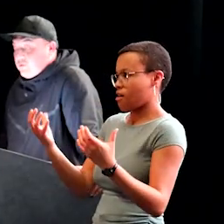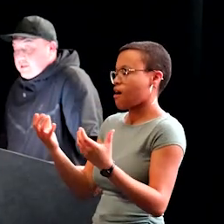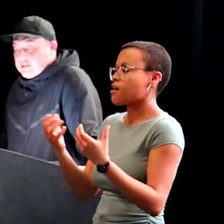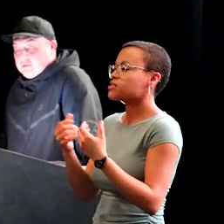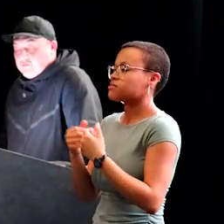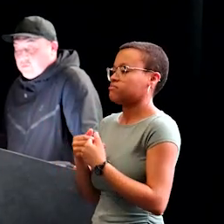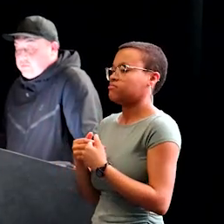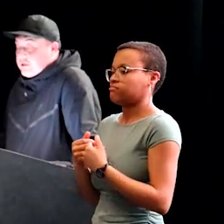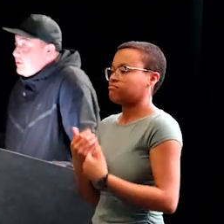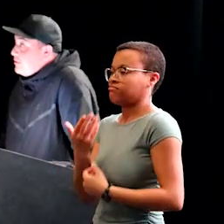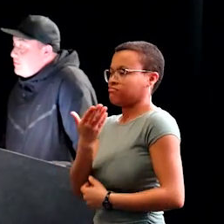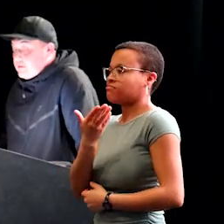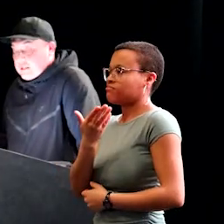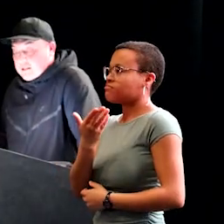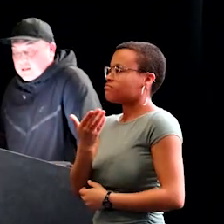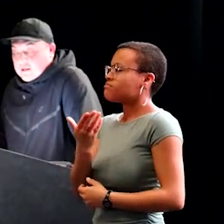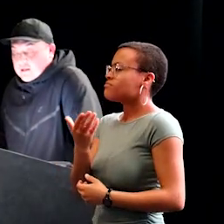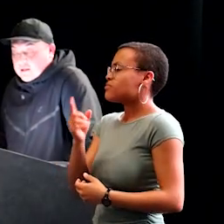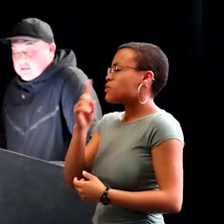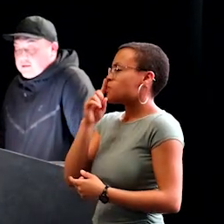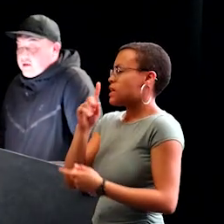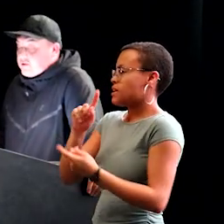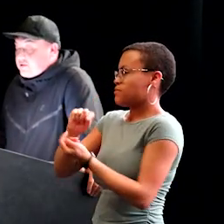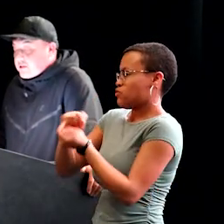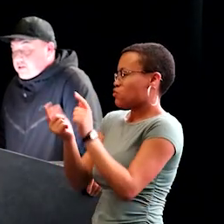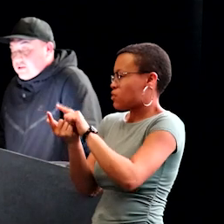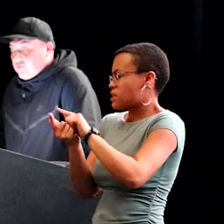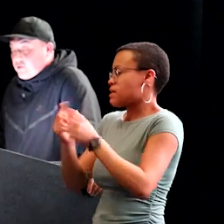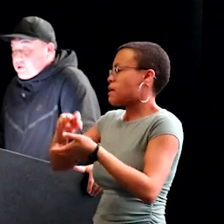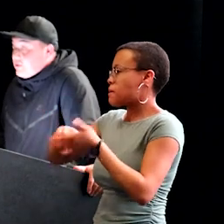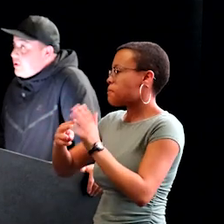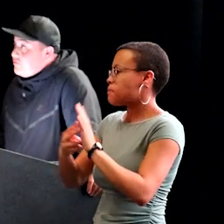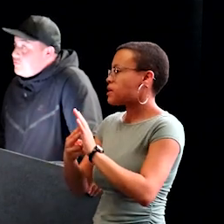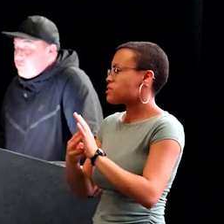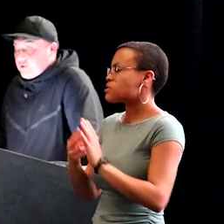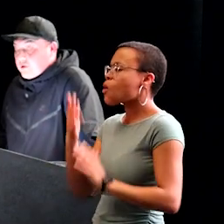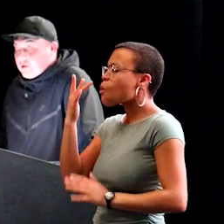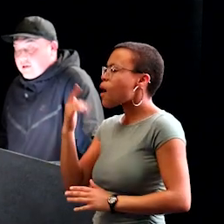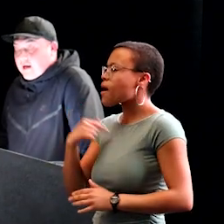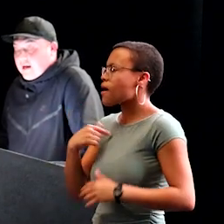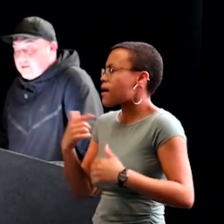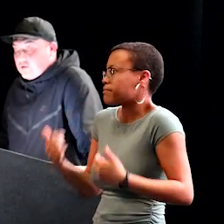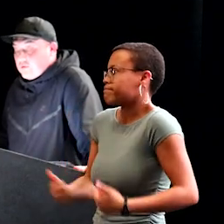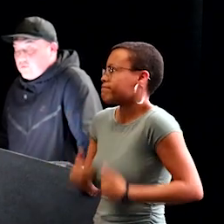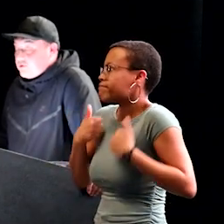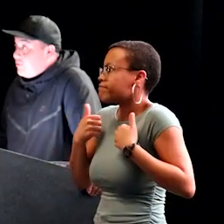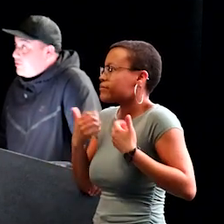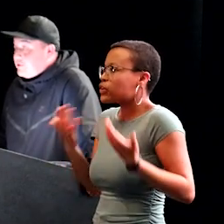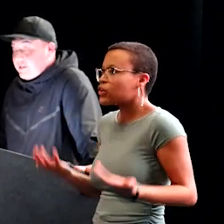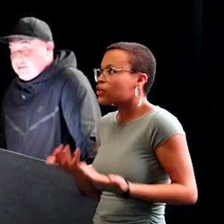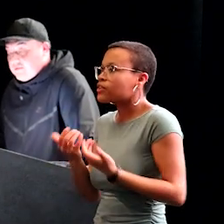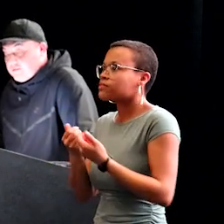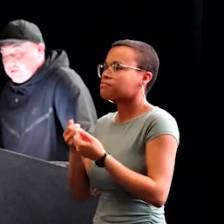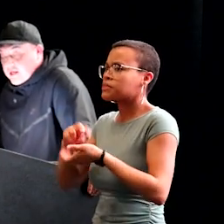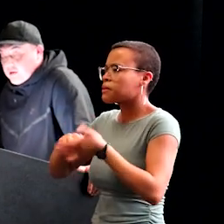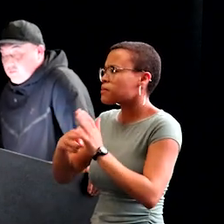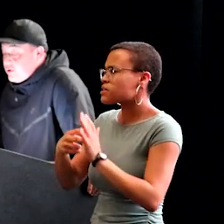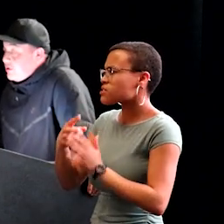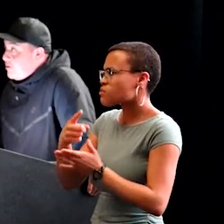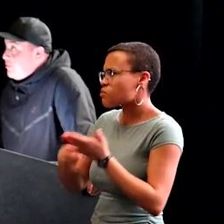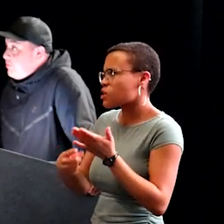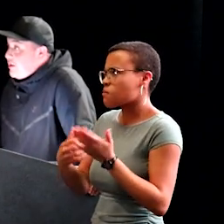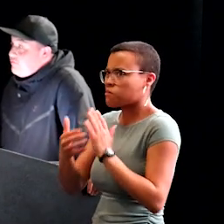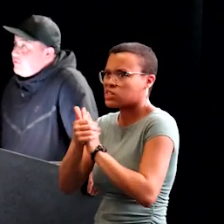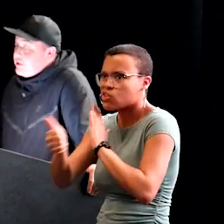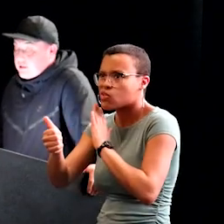a reason for being. It's the intersection of what you love, what you're good at, what the world needs, and what